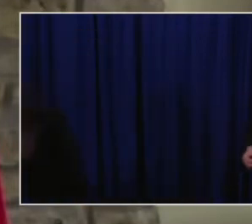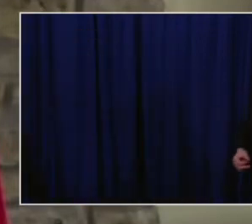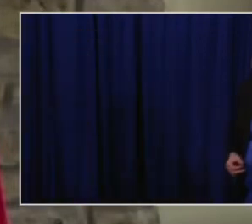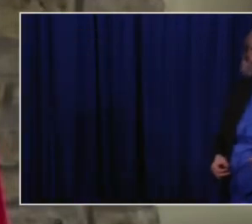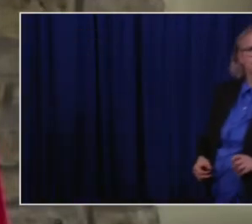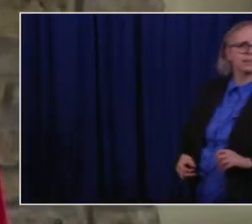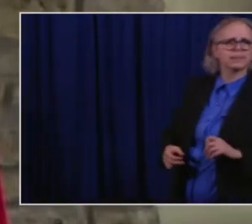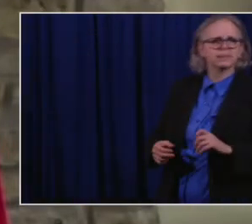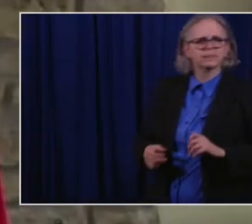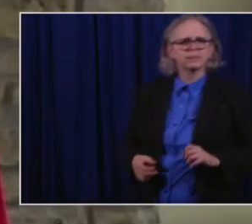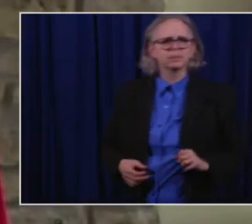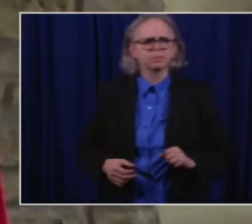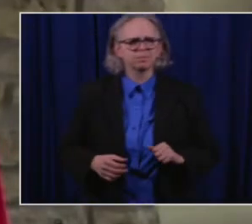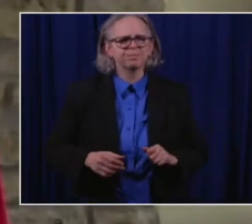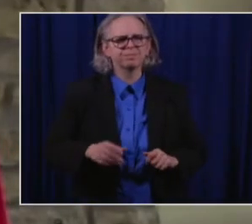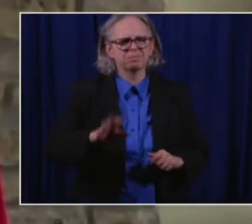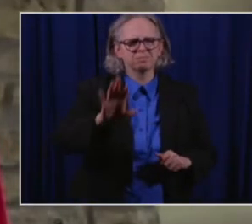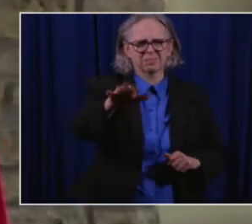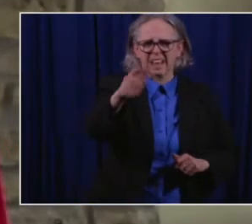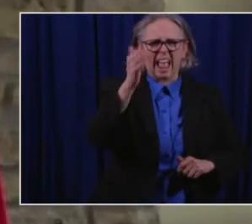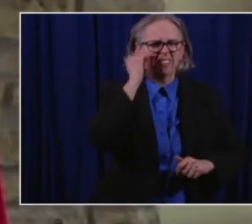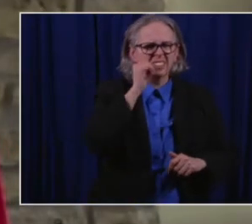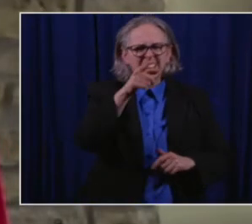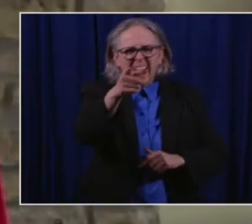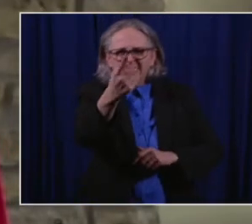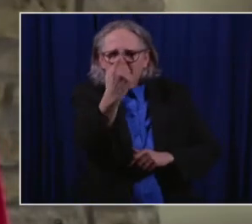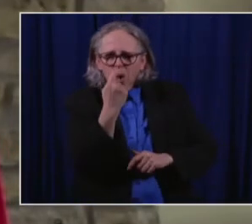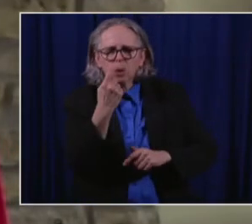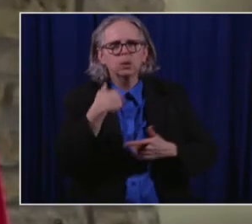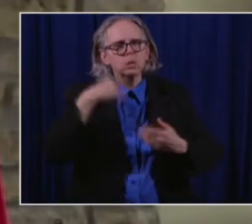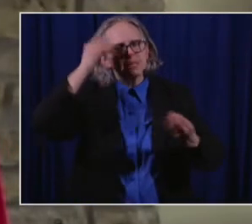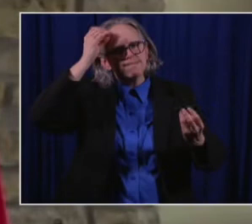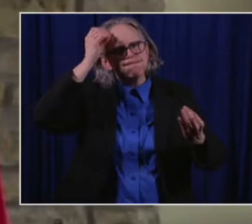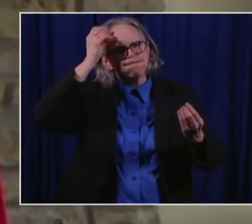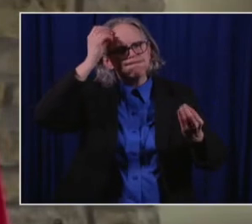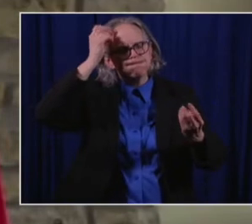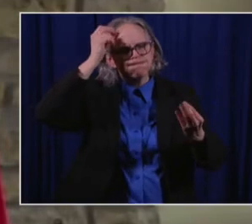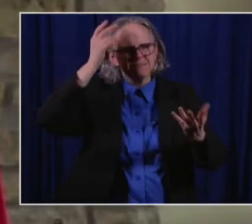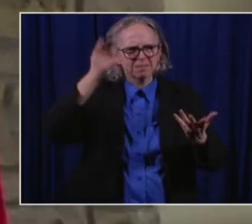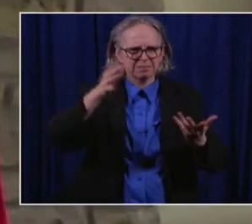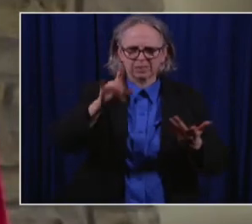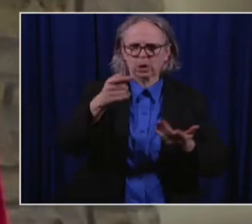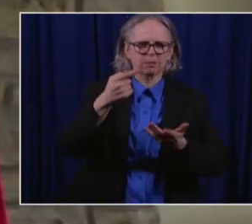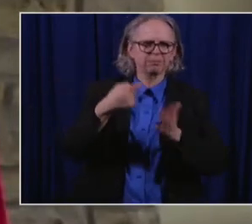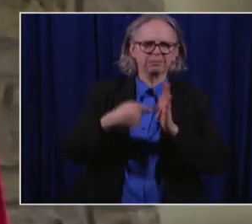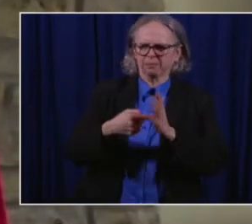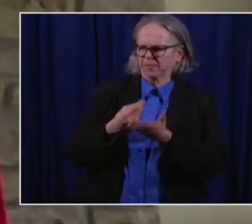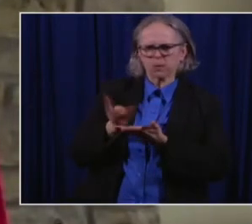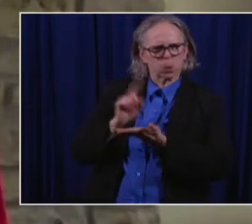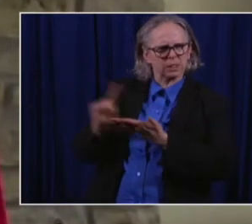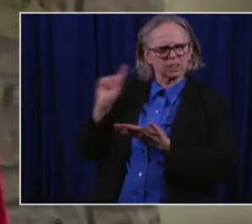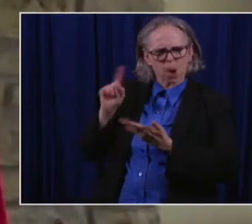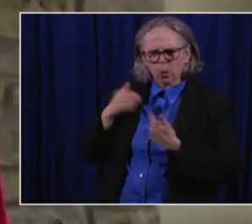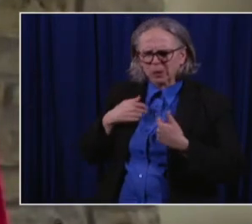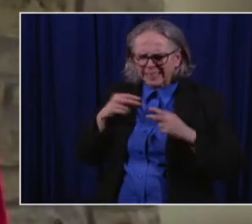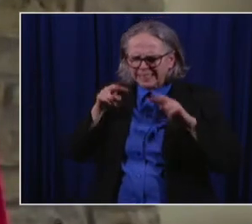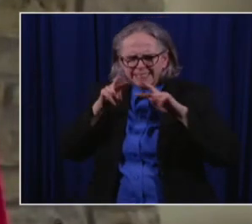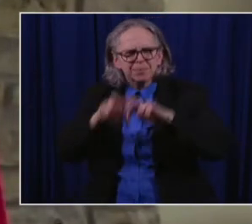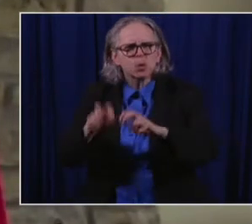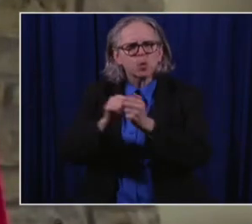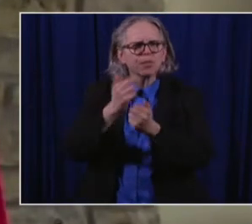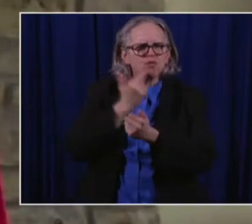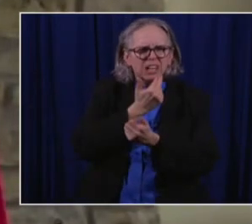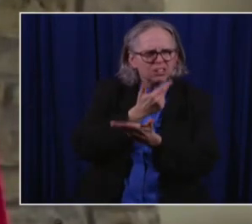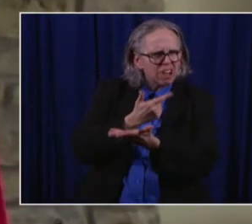several weeks ago, as you know, and that money is going to be arriving, and that is the $5 billion